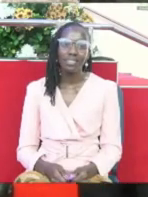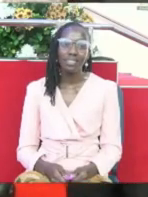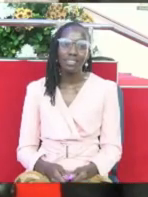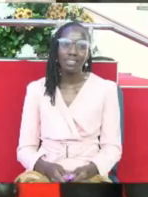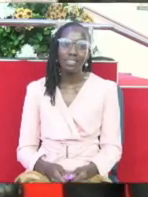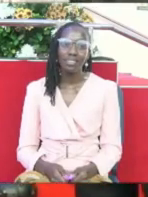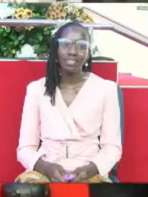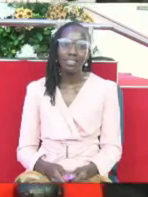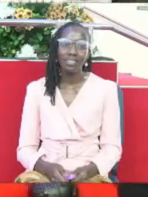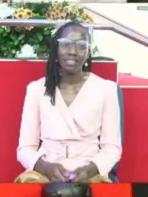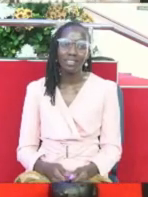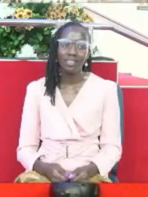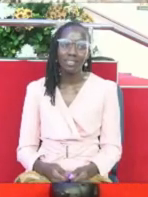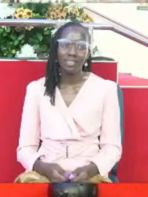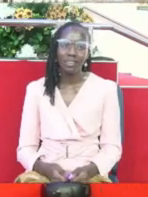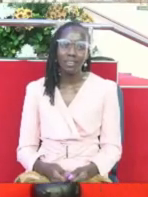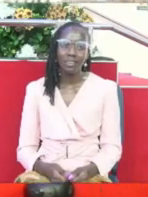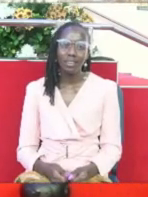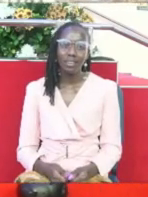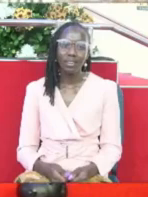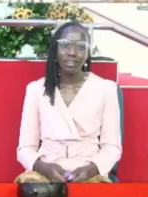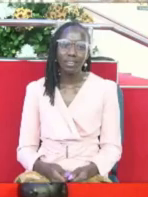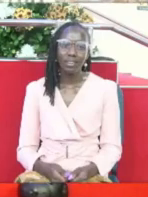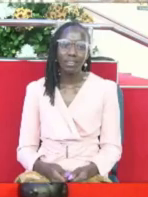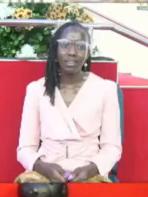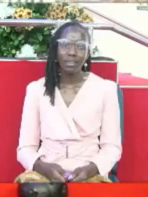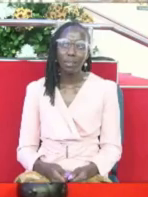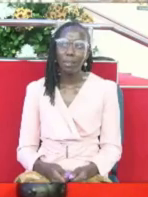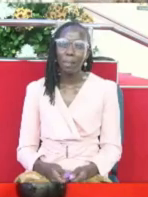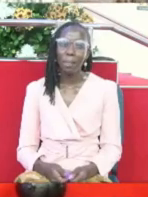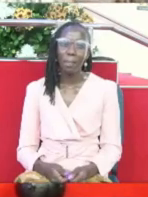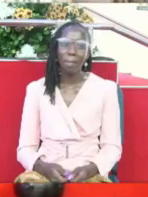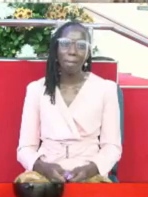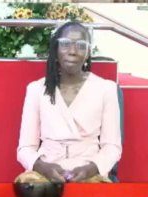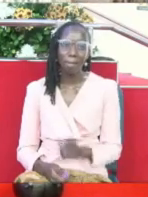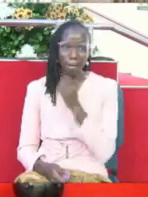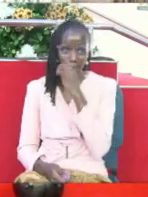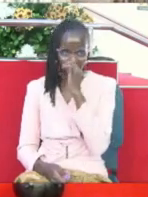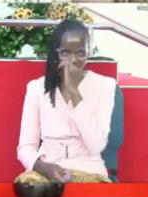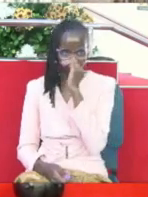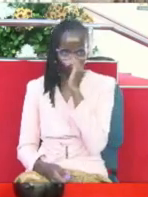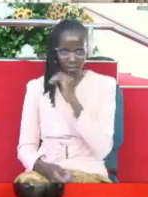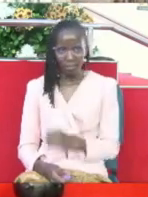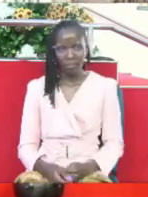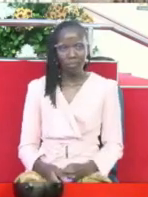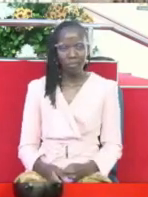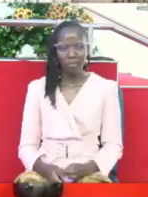exploits. Hallelujah. Maybe when David killed the bear, it didn't look like a big